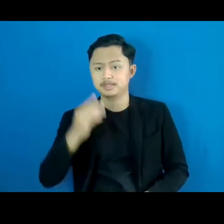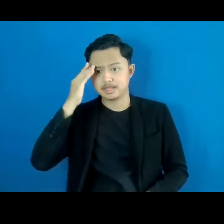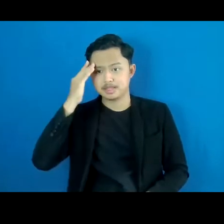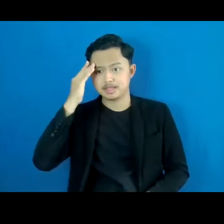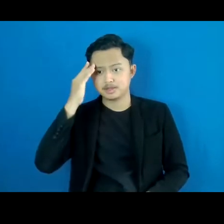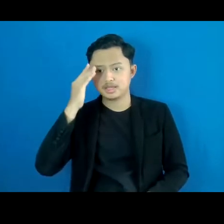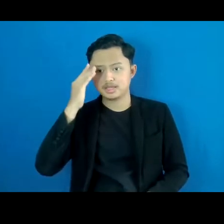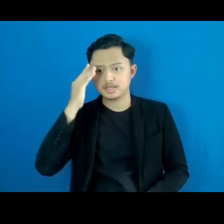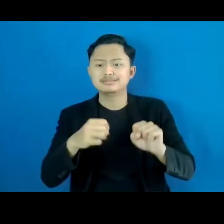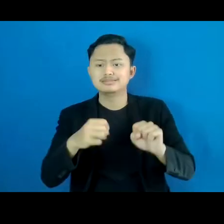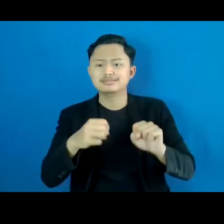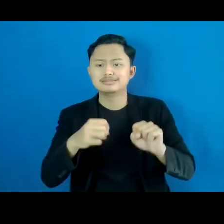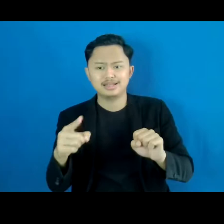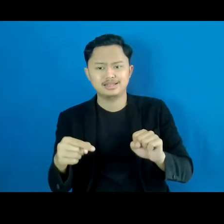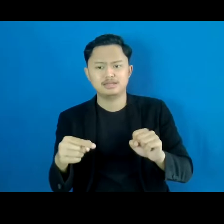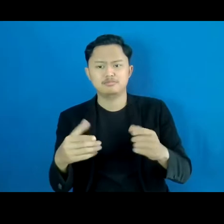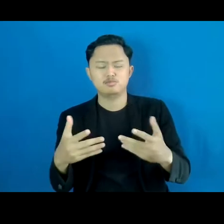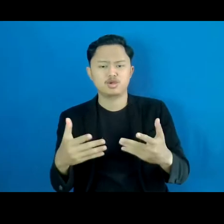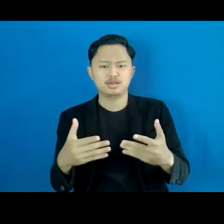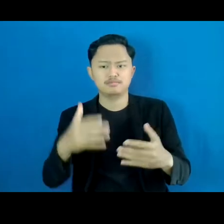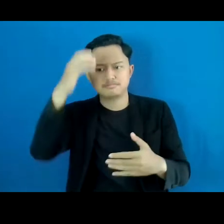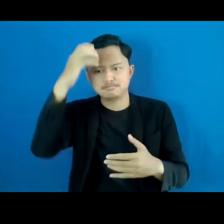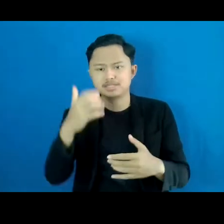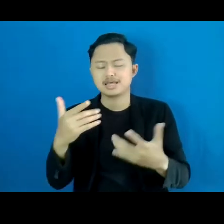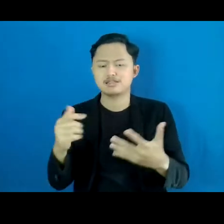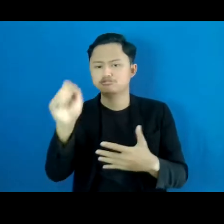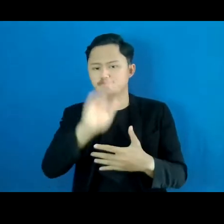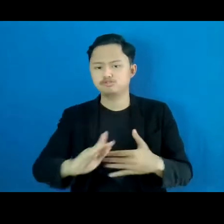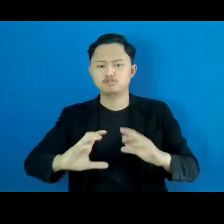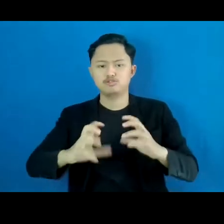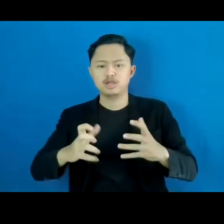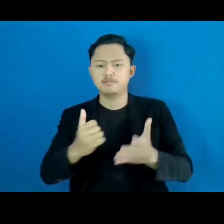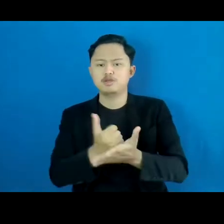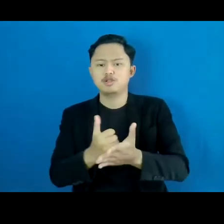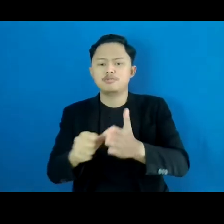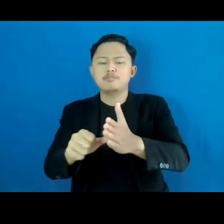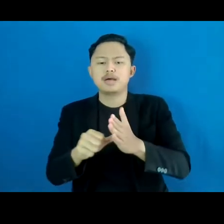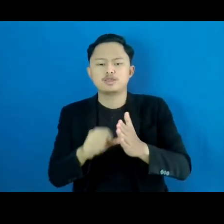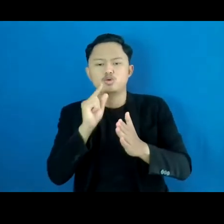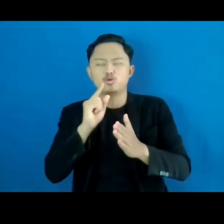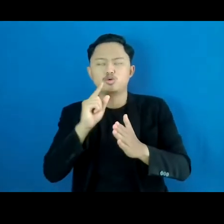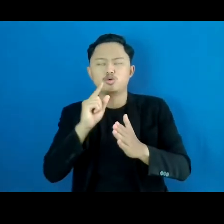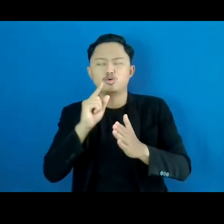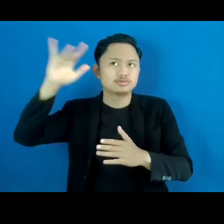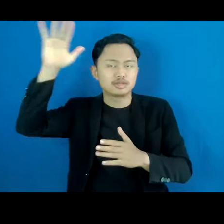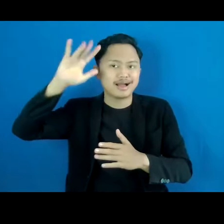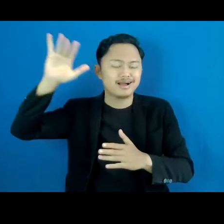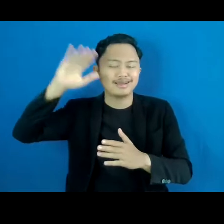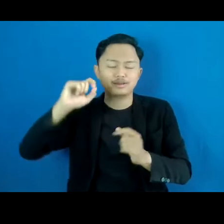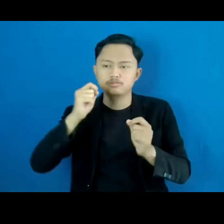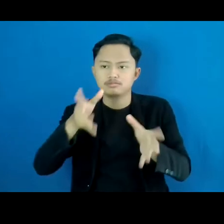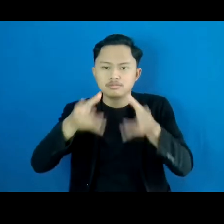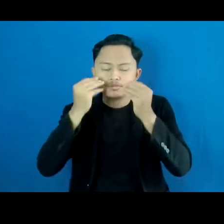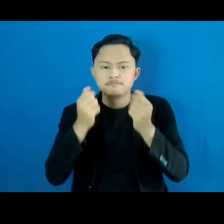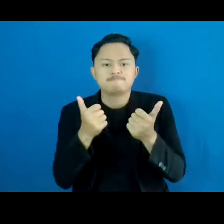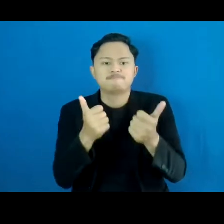electrification of buses across several cities globally is helping improving the air quality and also decarbonizing